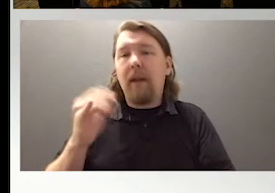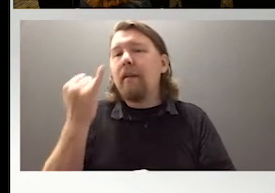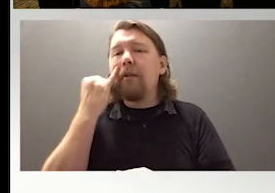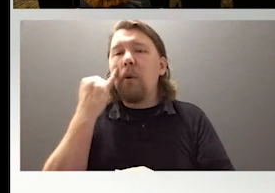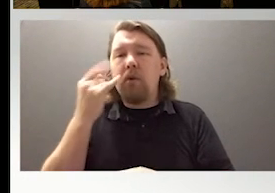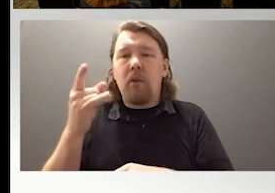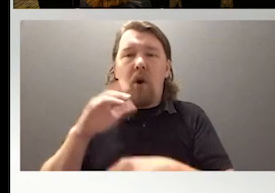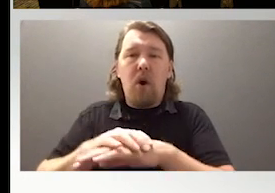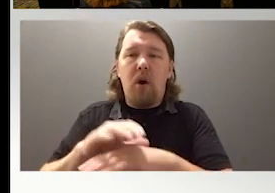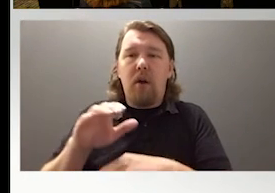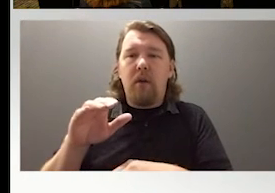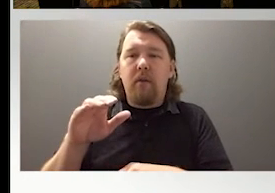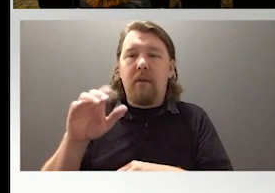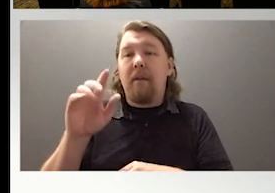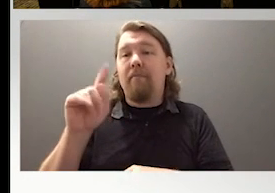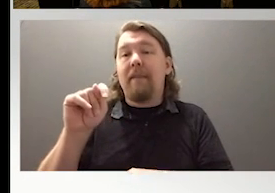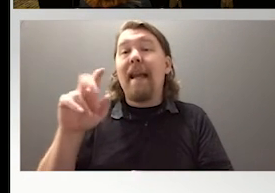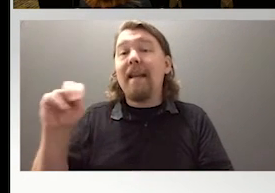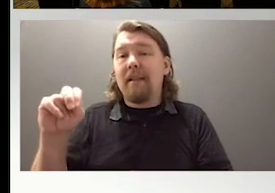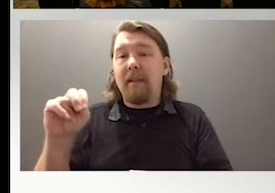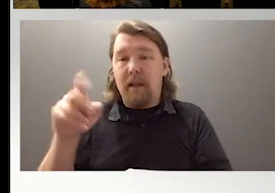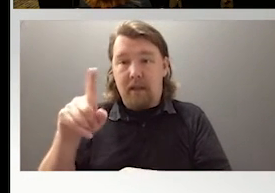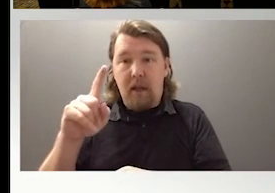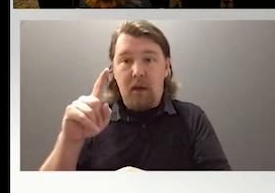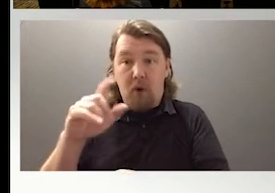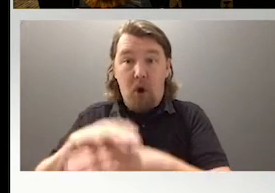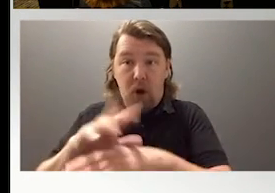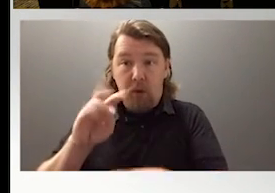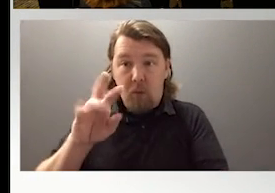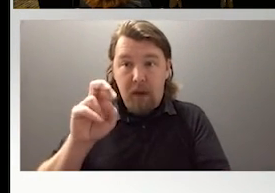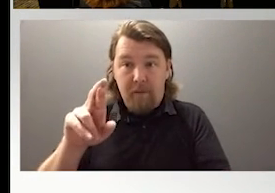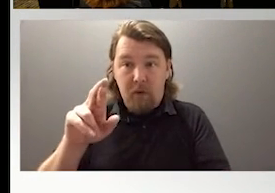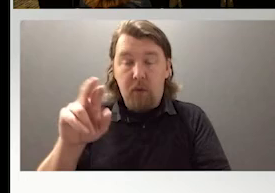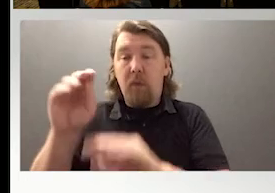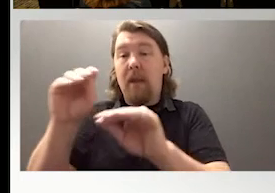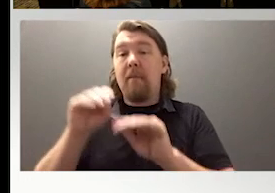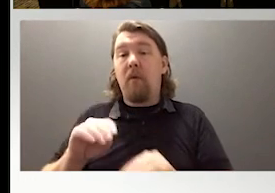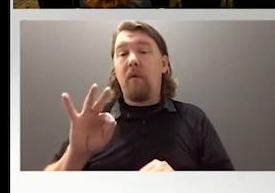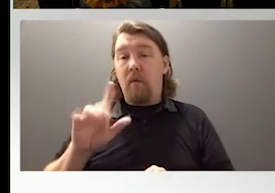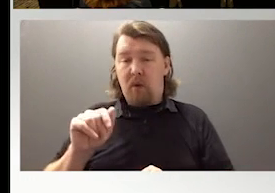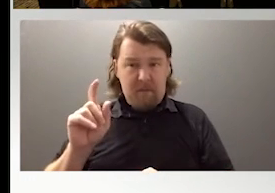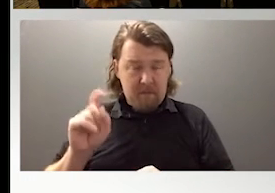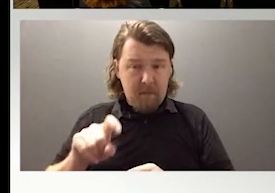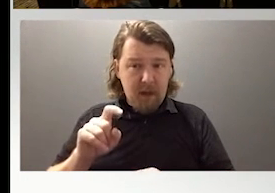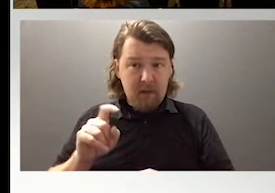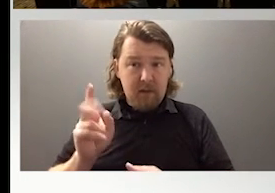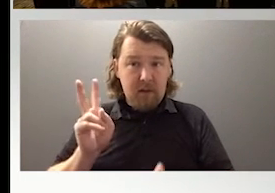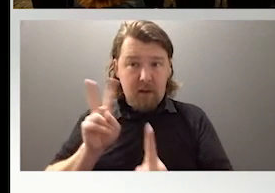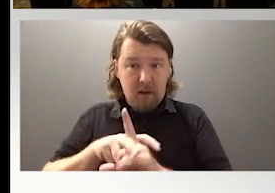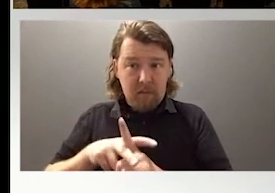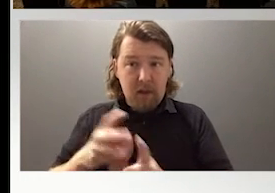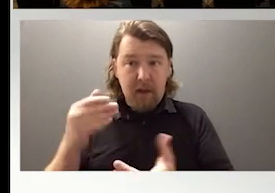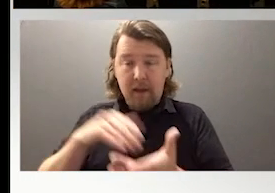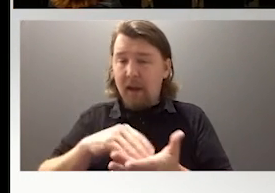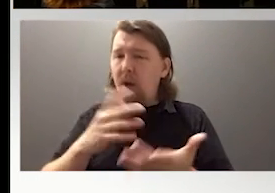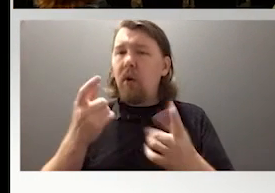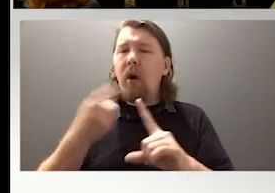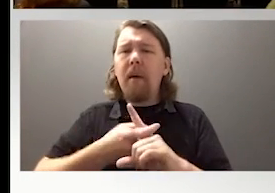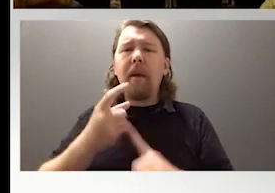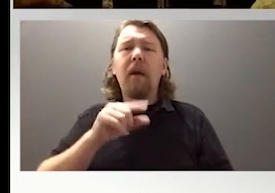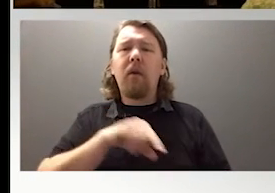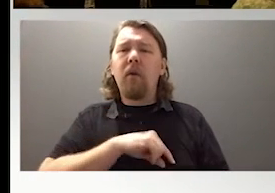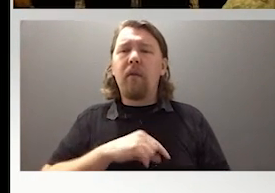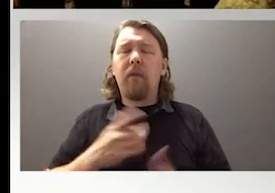in Tennessee, do they automatically qualify for Florida, or do they have to reapply? That is a very good